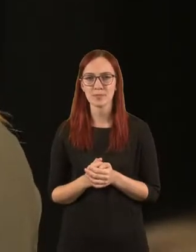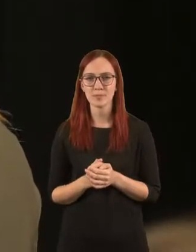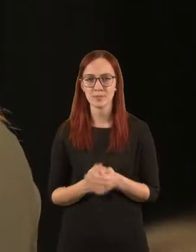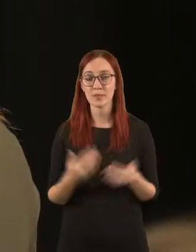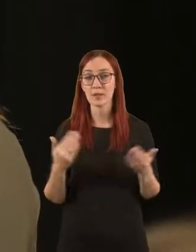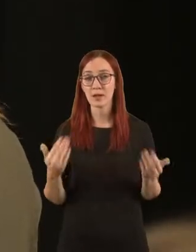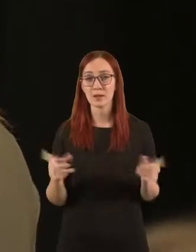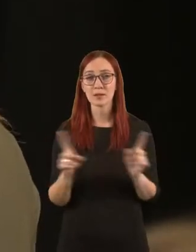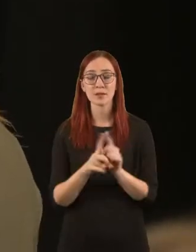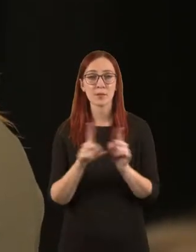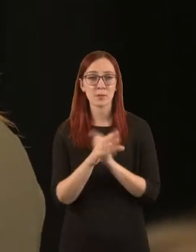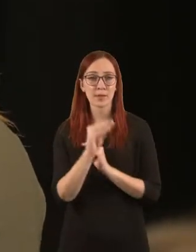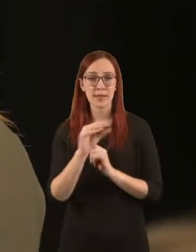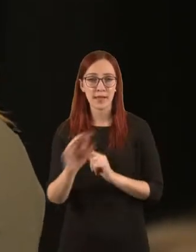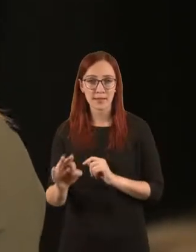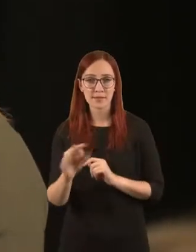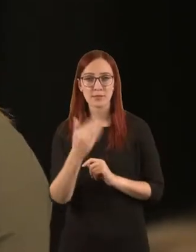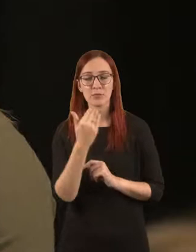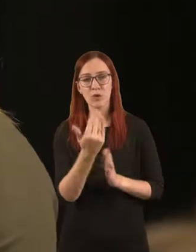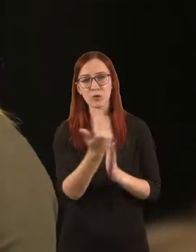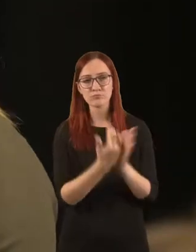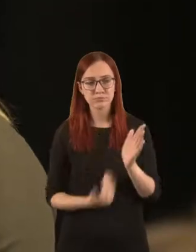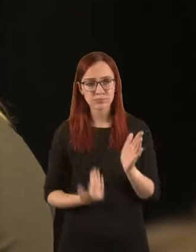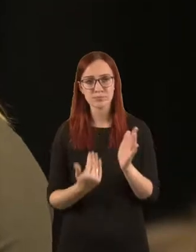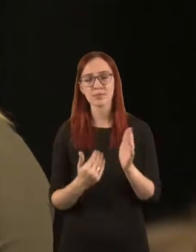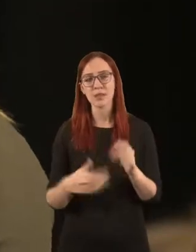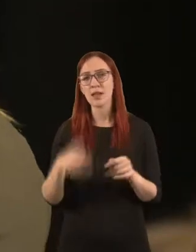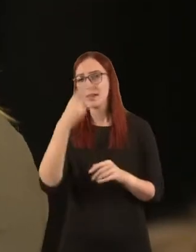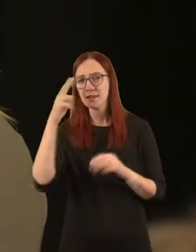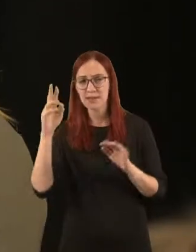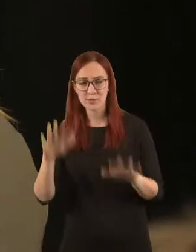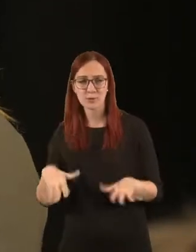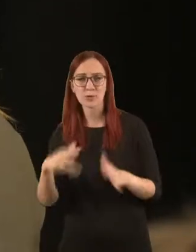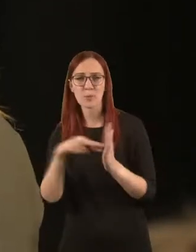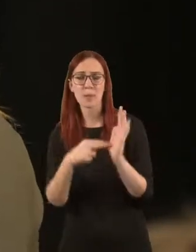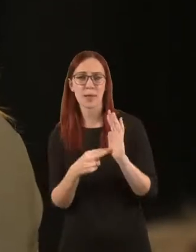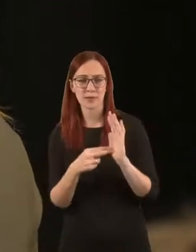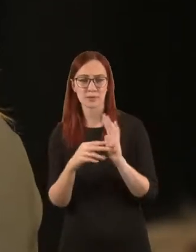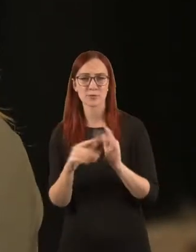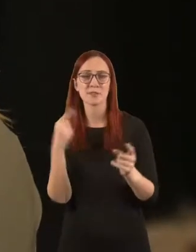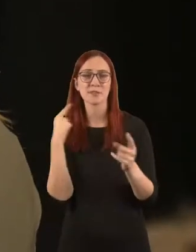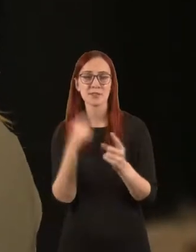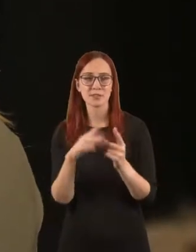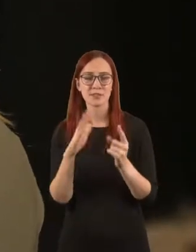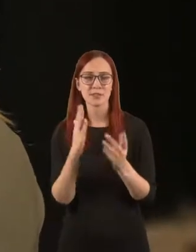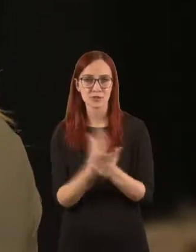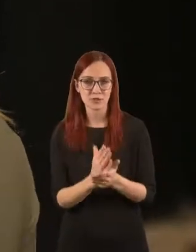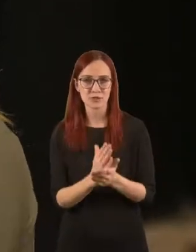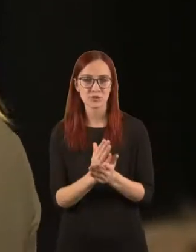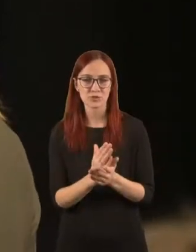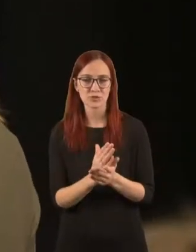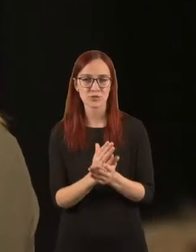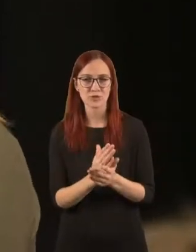there are plans to direct some freight transport to Via Baltica,